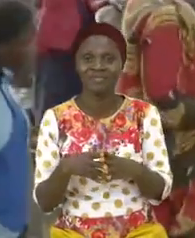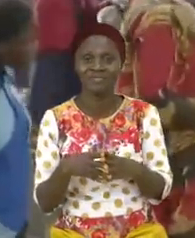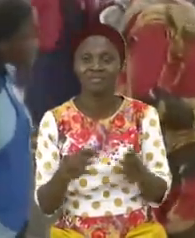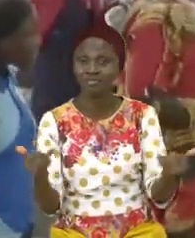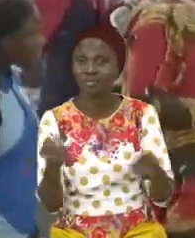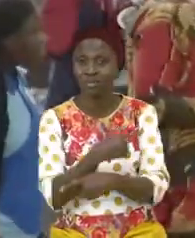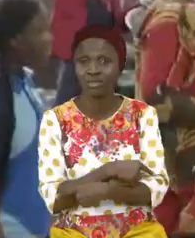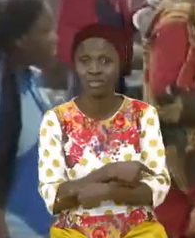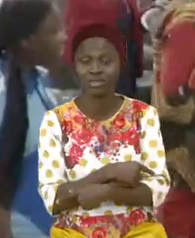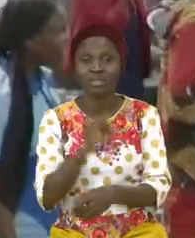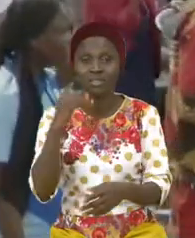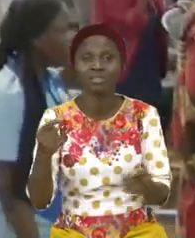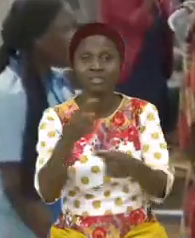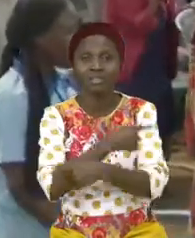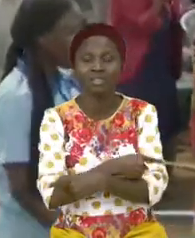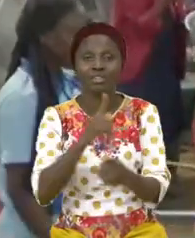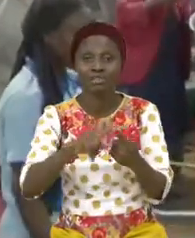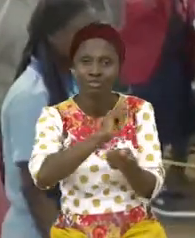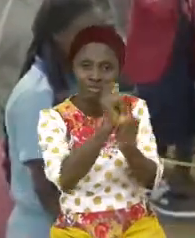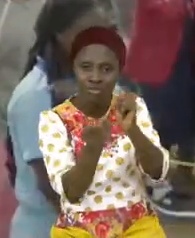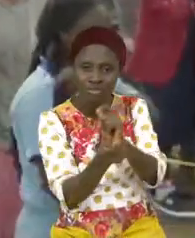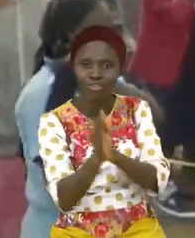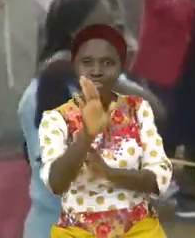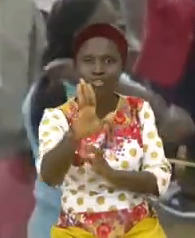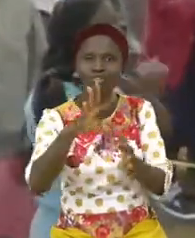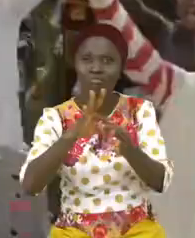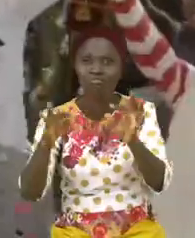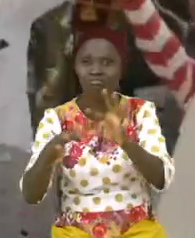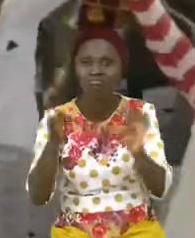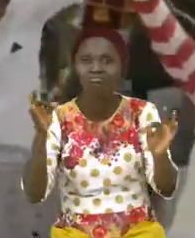Today is the day to change your history.